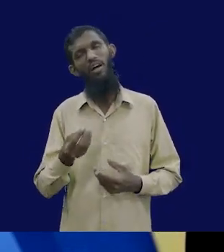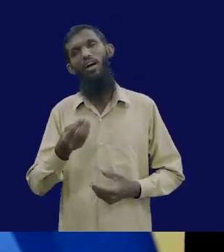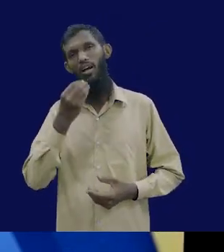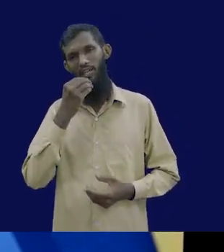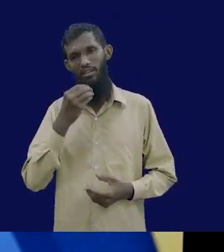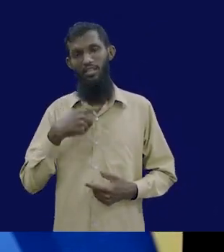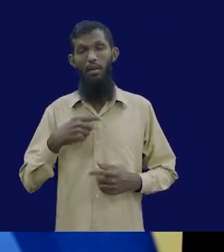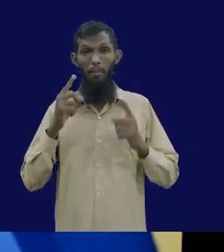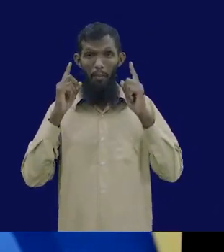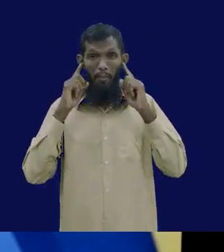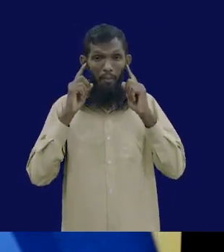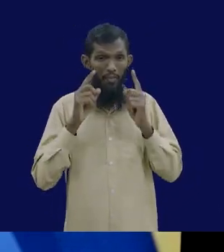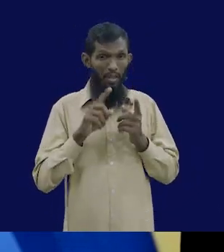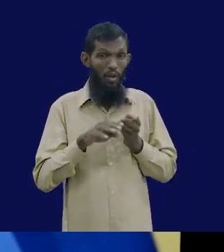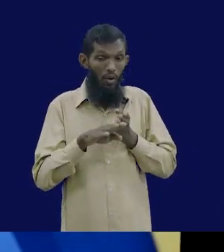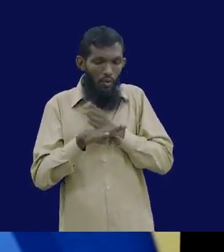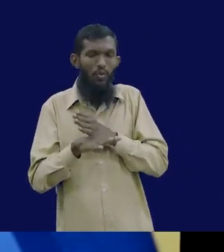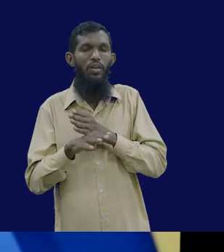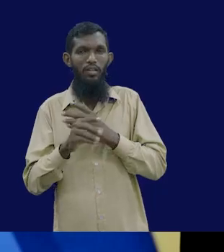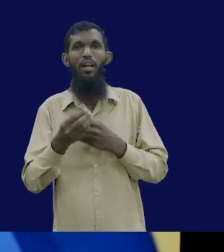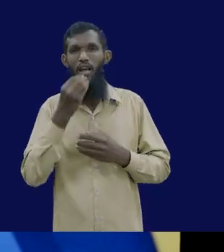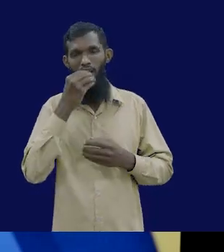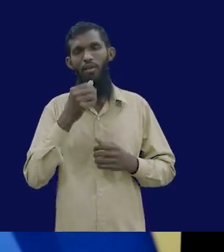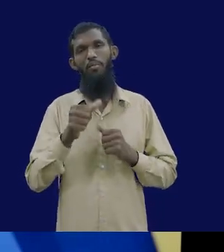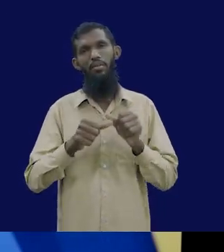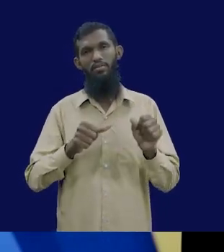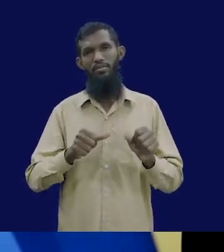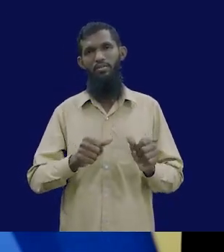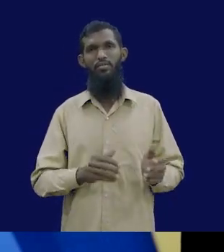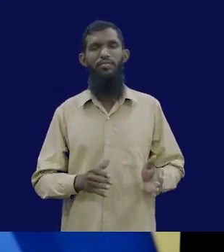consume a meal for fasting.